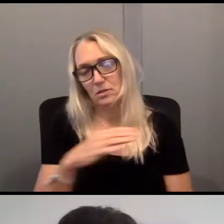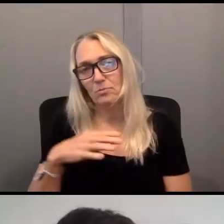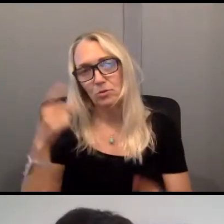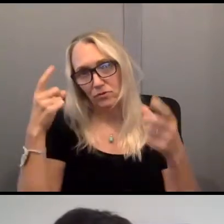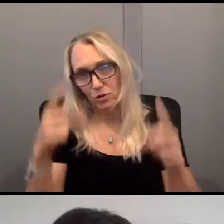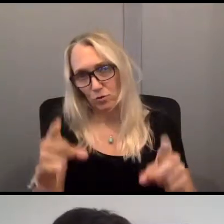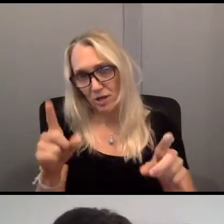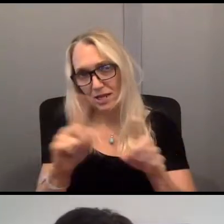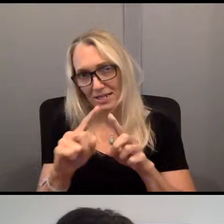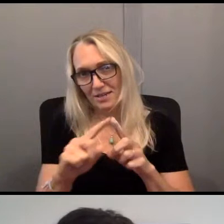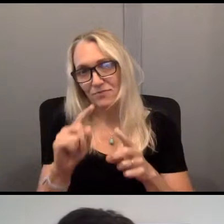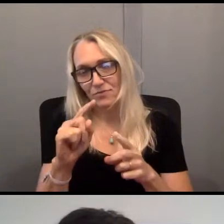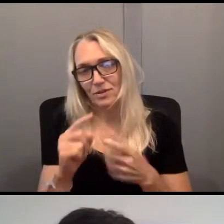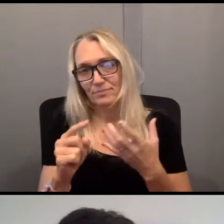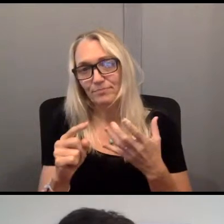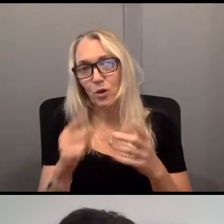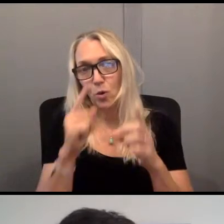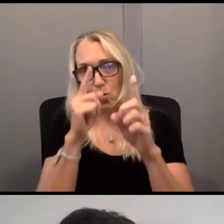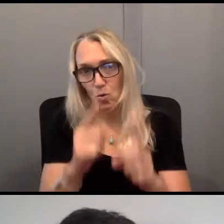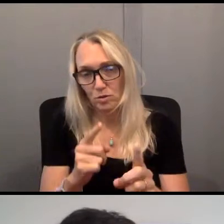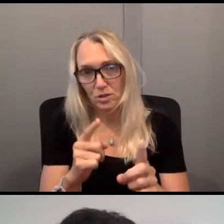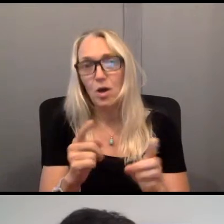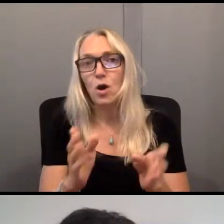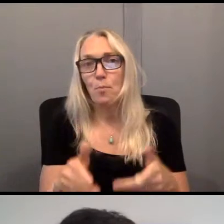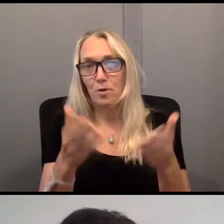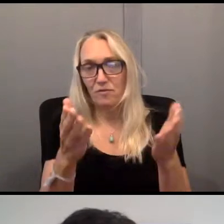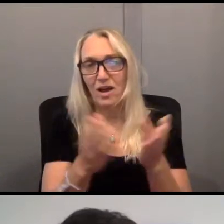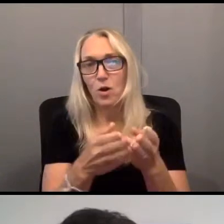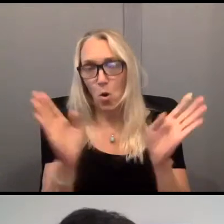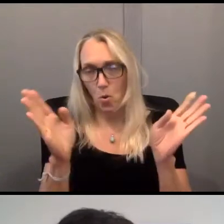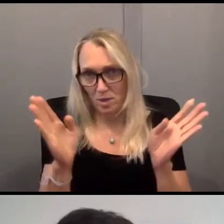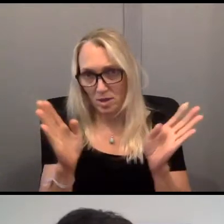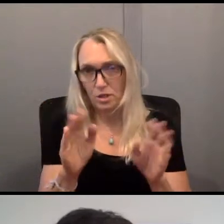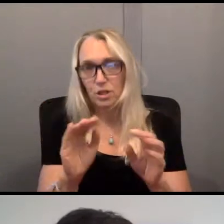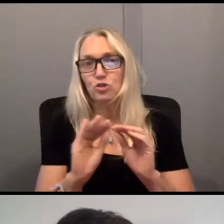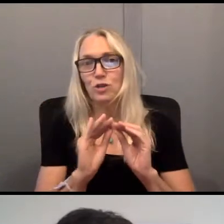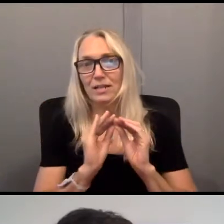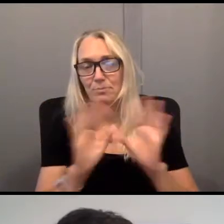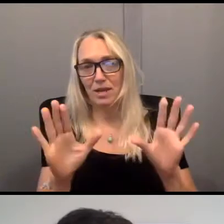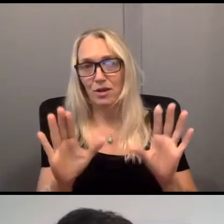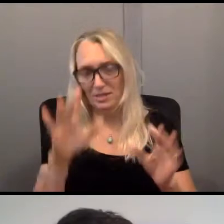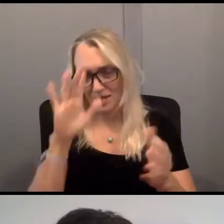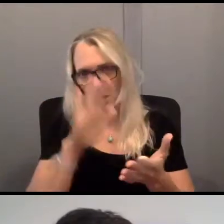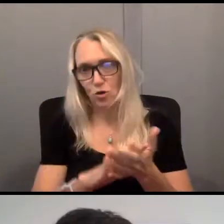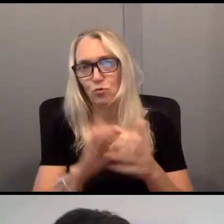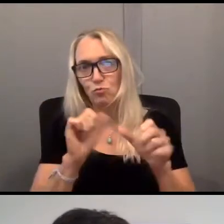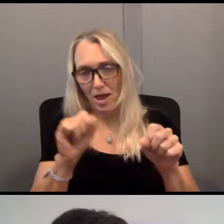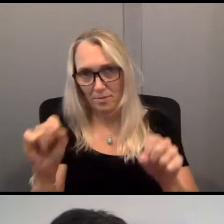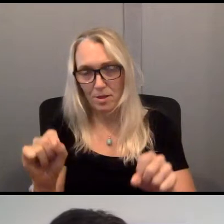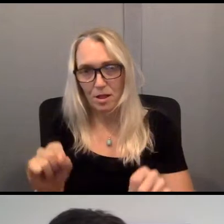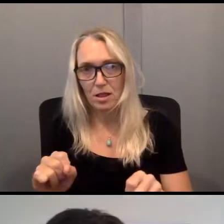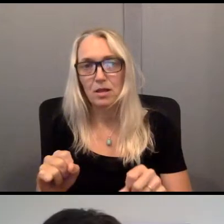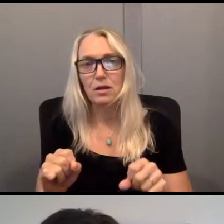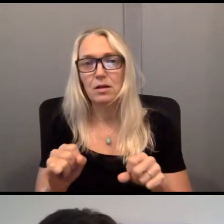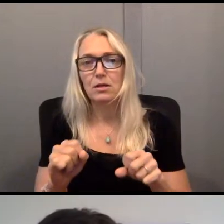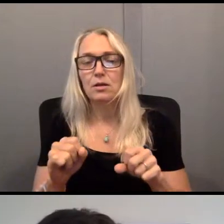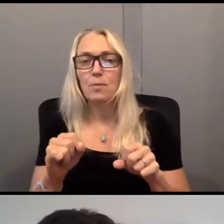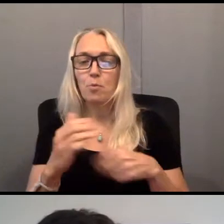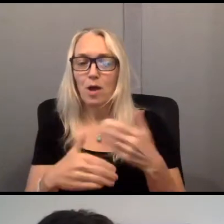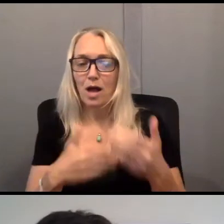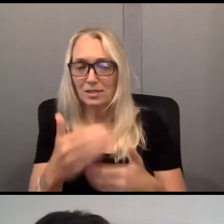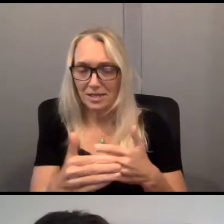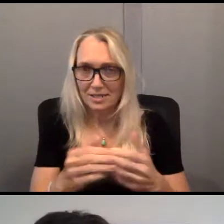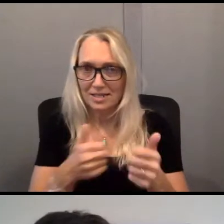following: to provide an open, transparent, and credible process that is grounded in